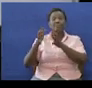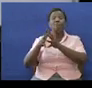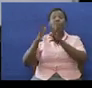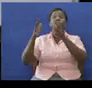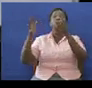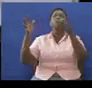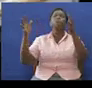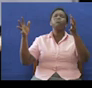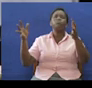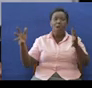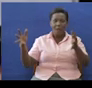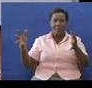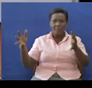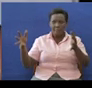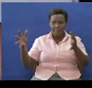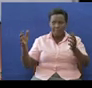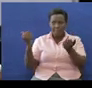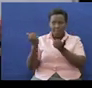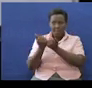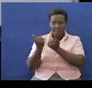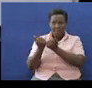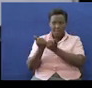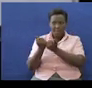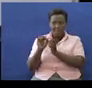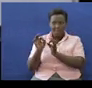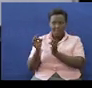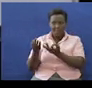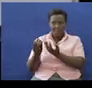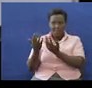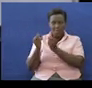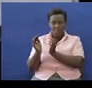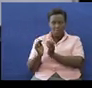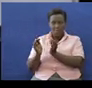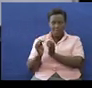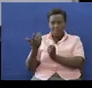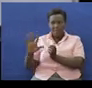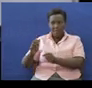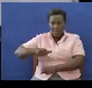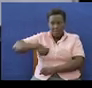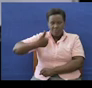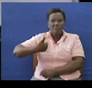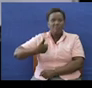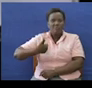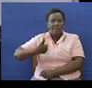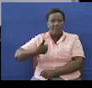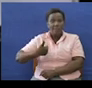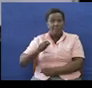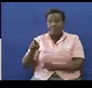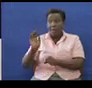it is whereby they develop the storage organs. Why? So as to retain